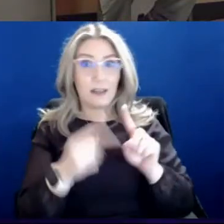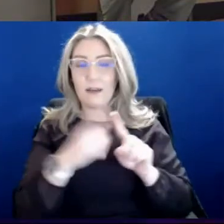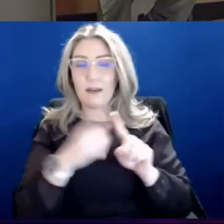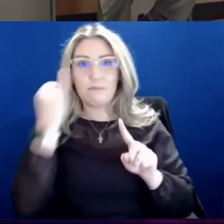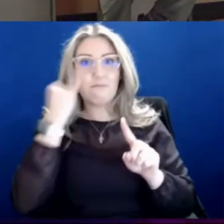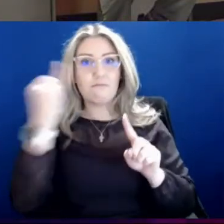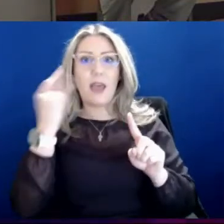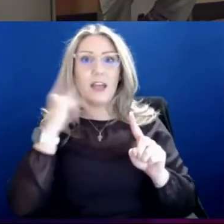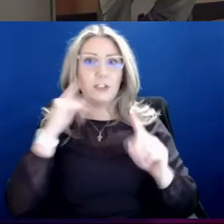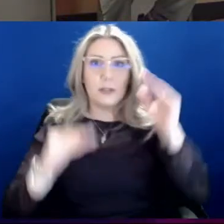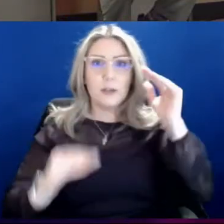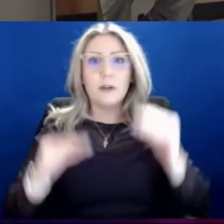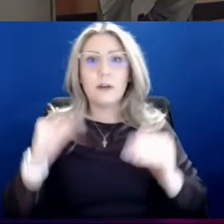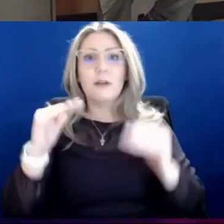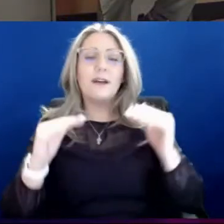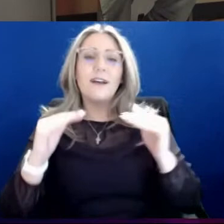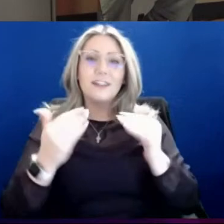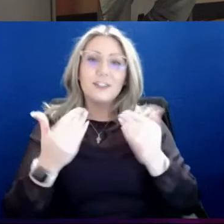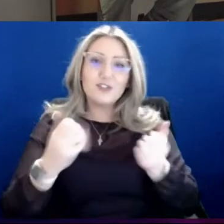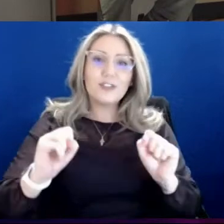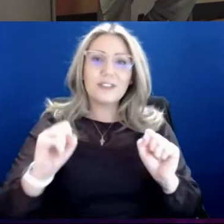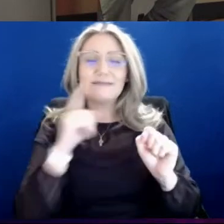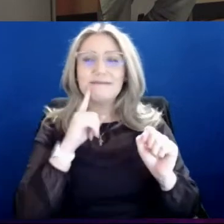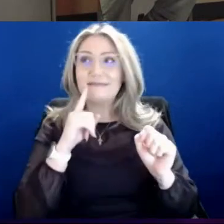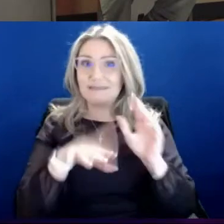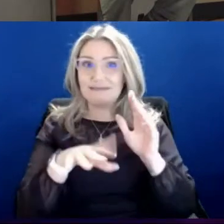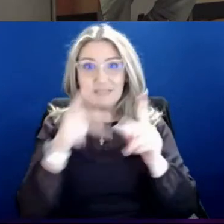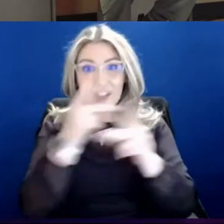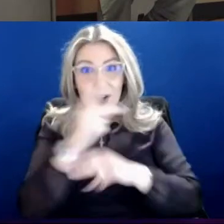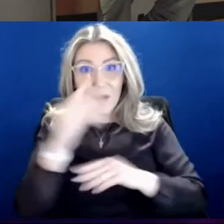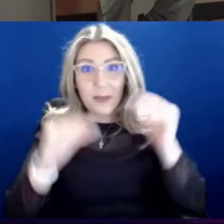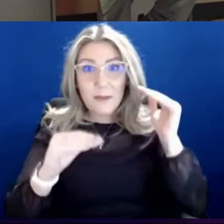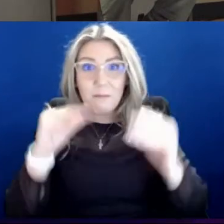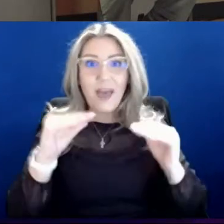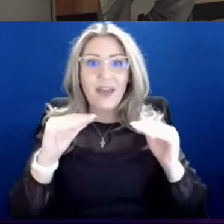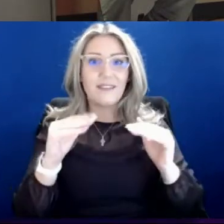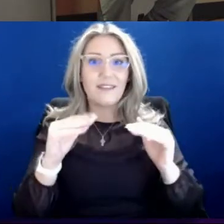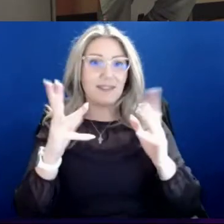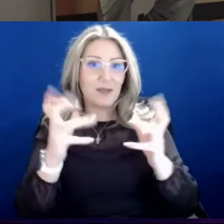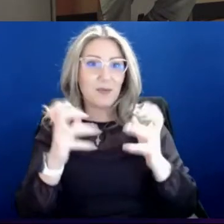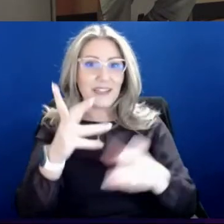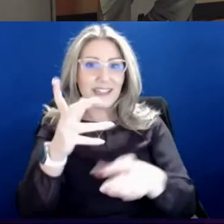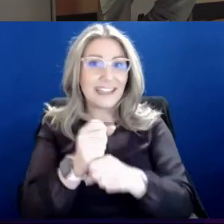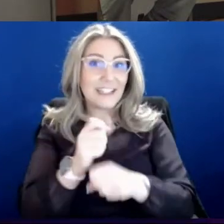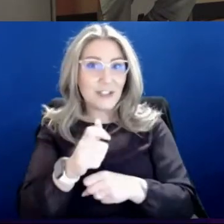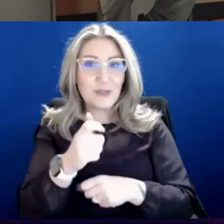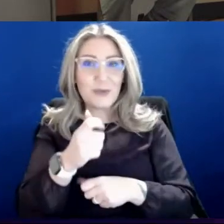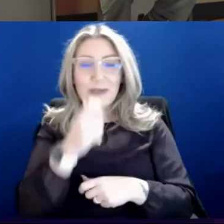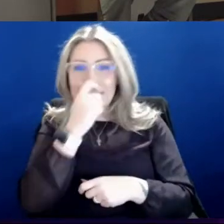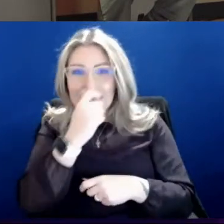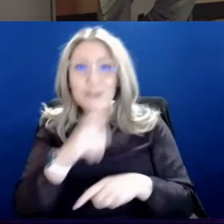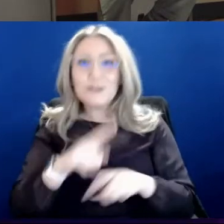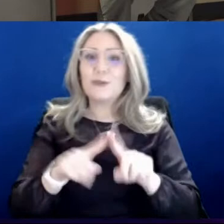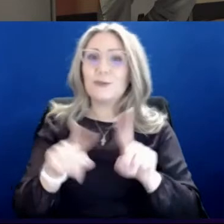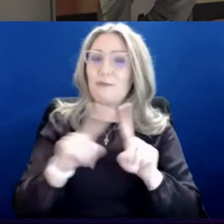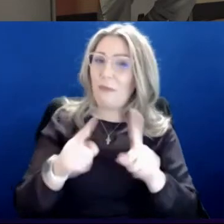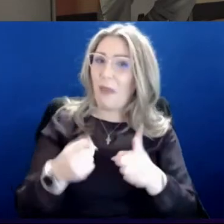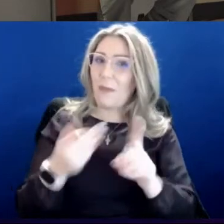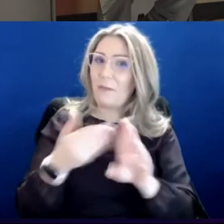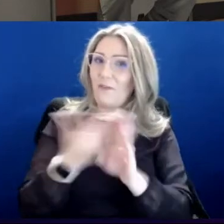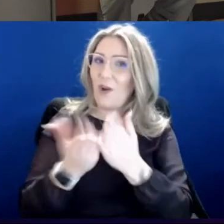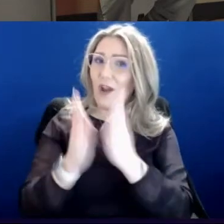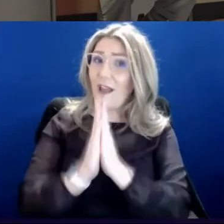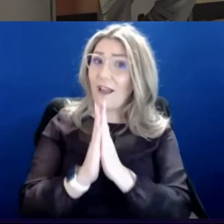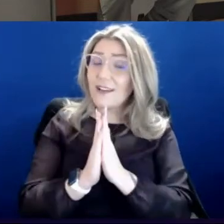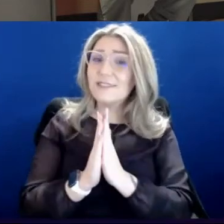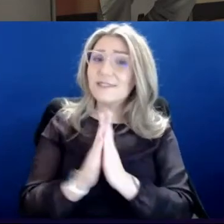to have that balance. I want to grab you a tissue, but while I do that, I want to ask Becky. Becky, how are you